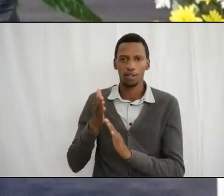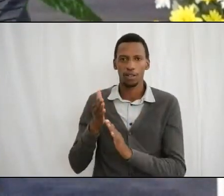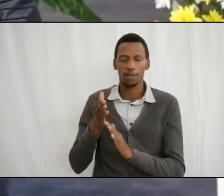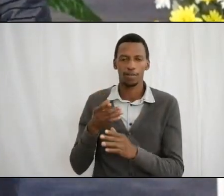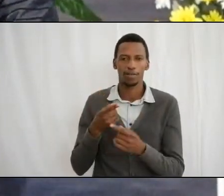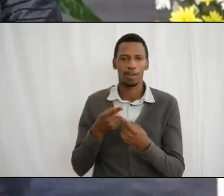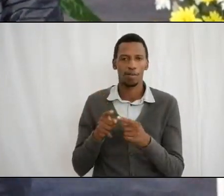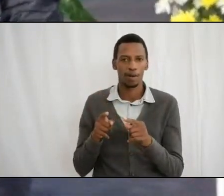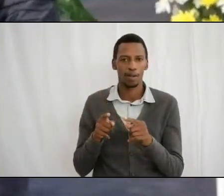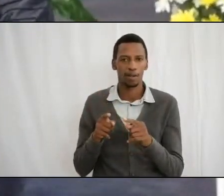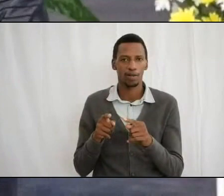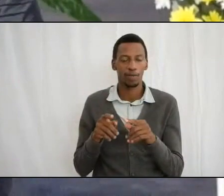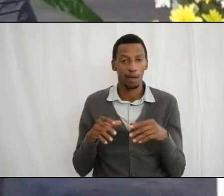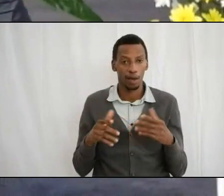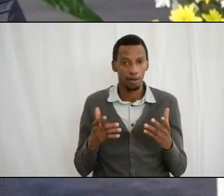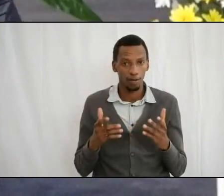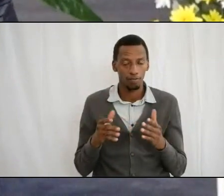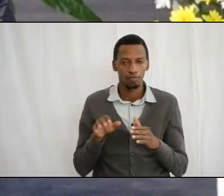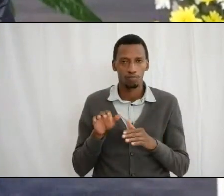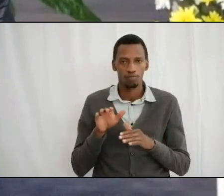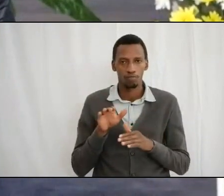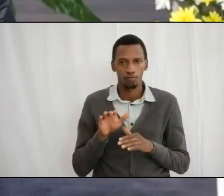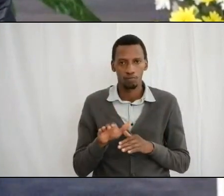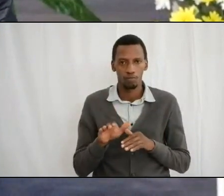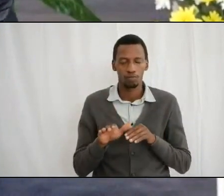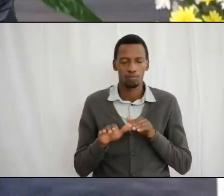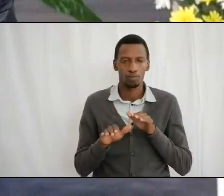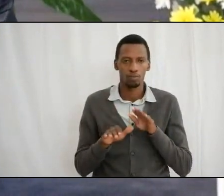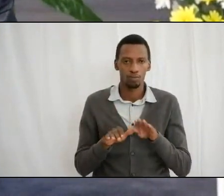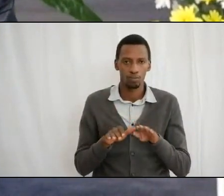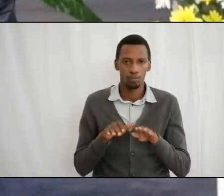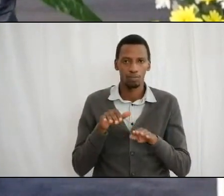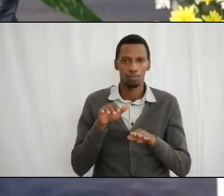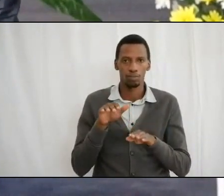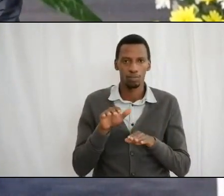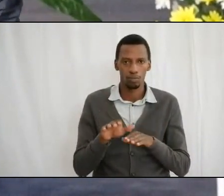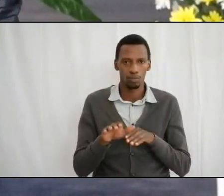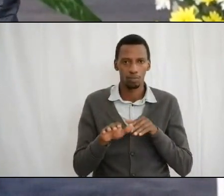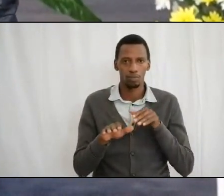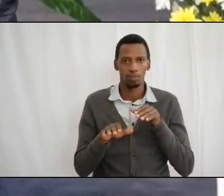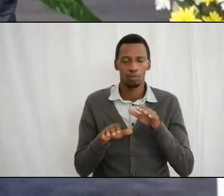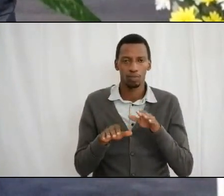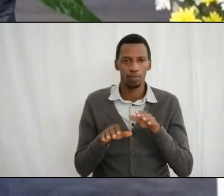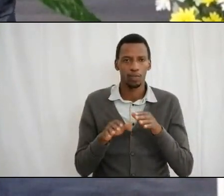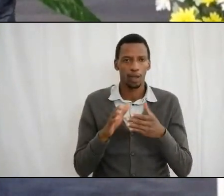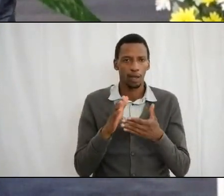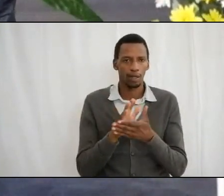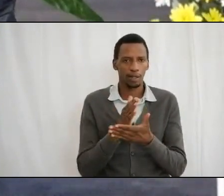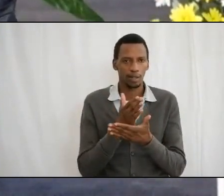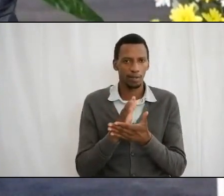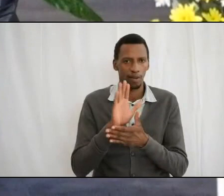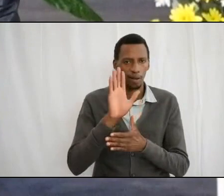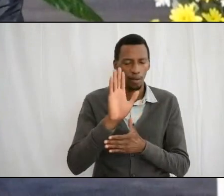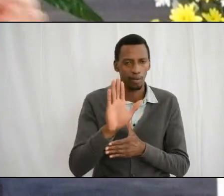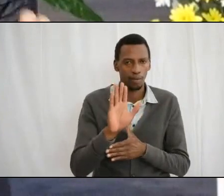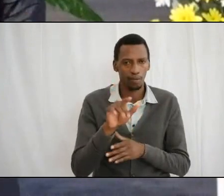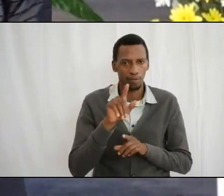going to be done one step at a time. So divide your journey into